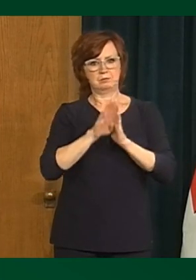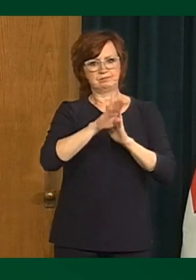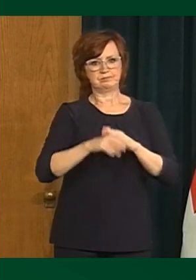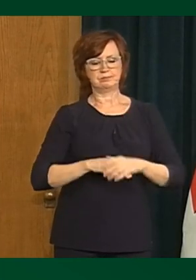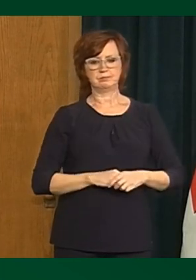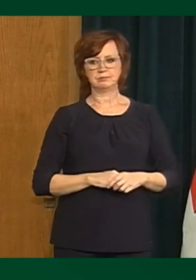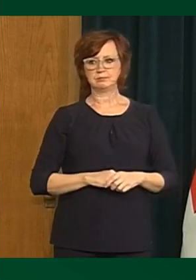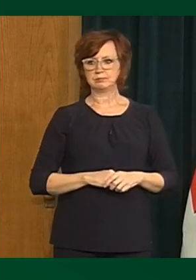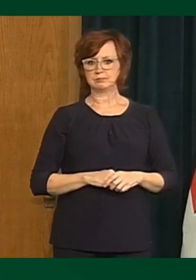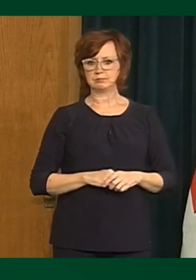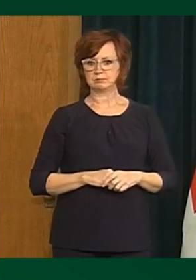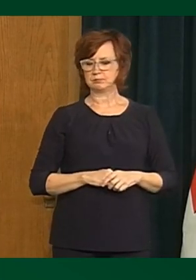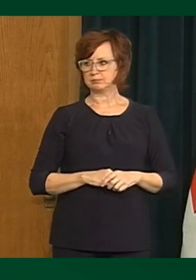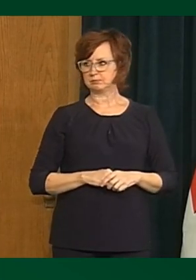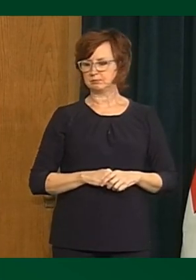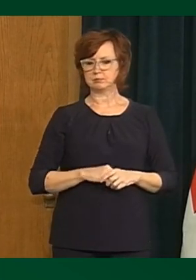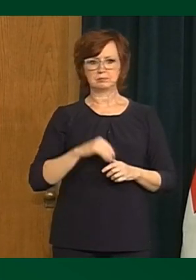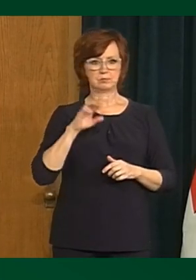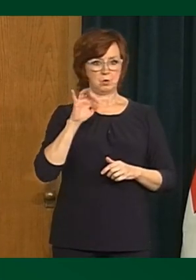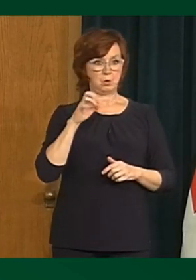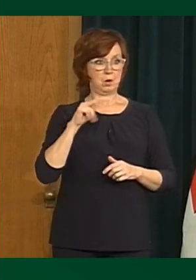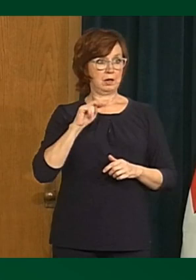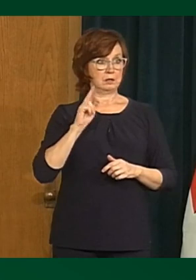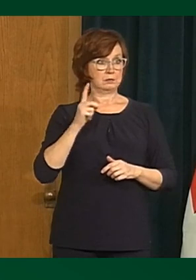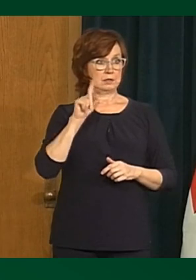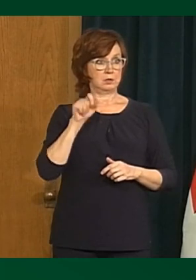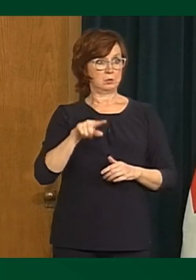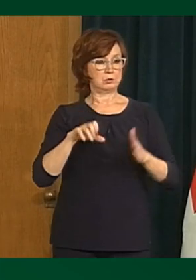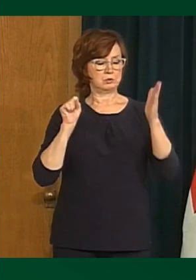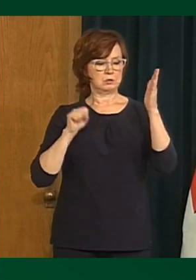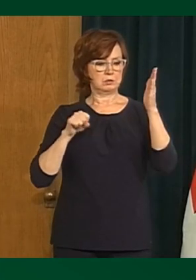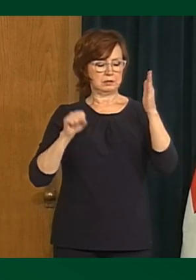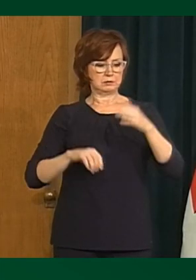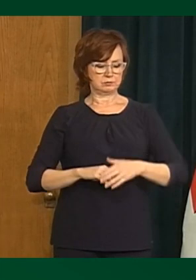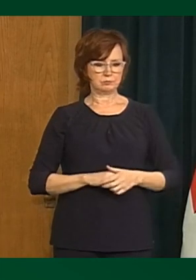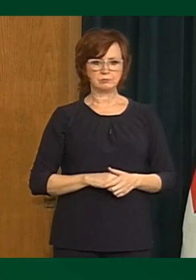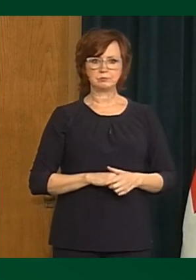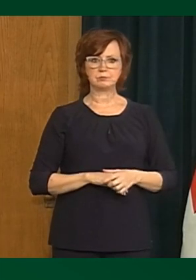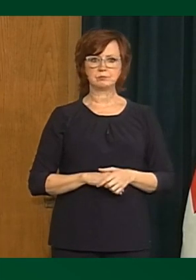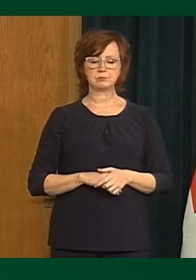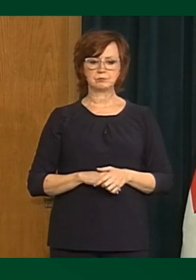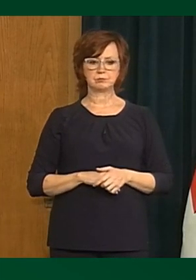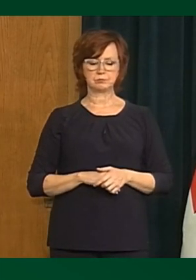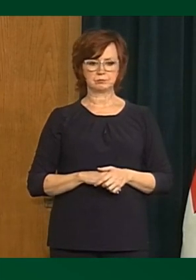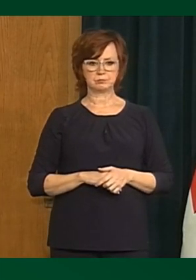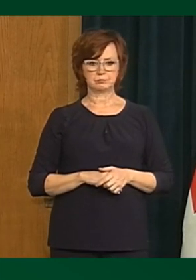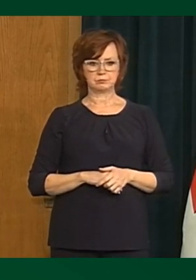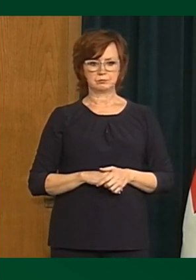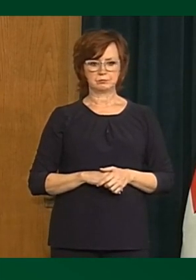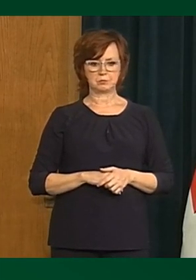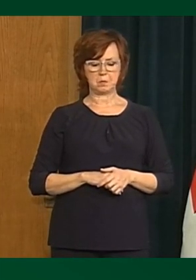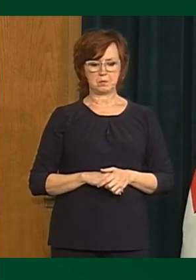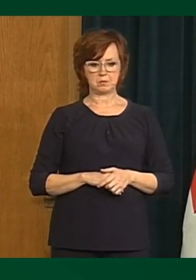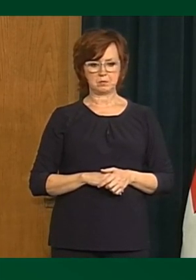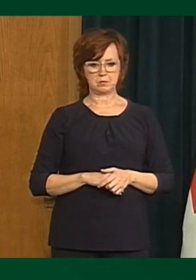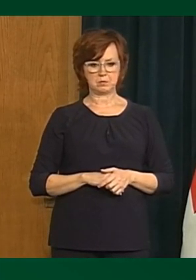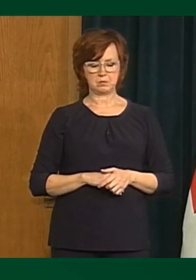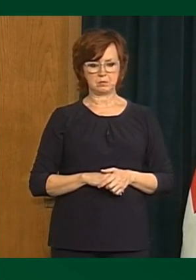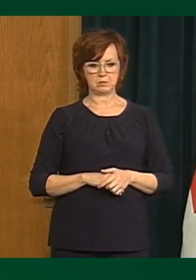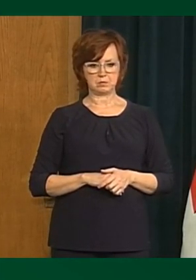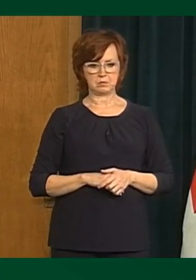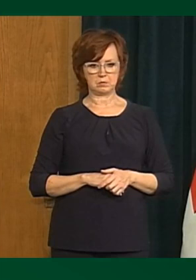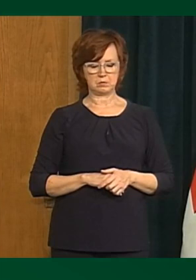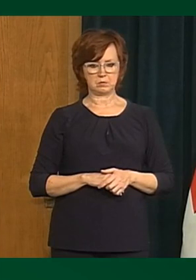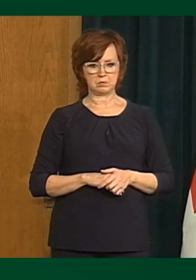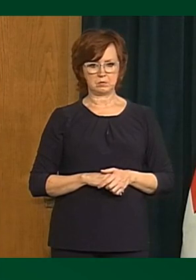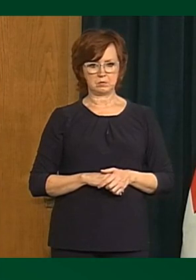time. Follow-up, Ryan? Yeah, just given the province's comfort level with the current testing rate, the